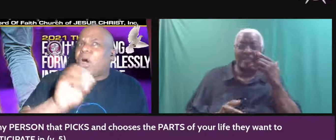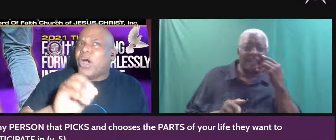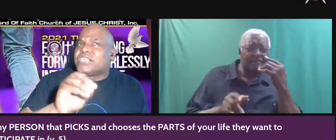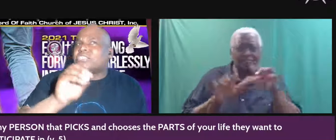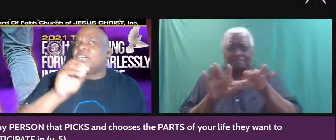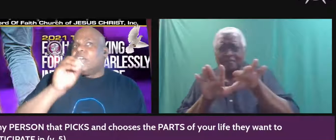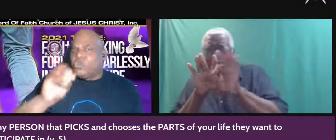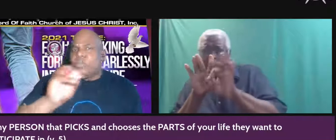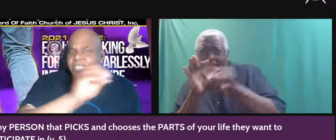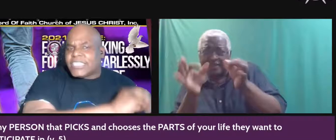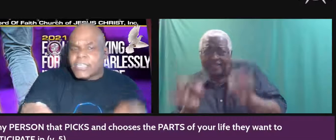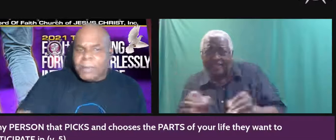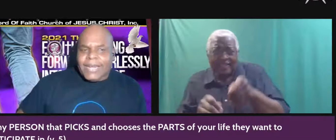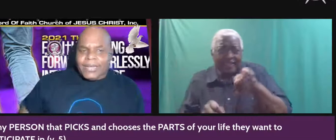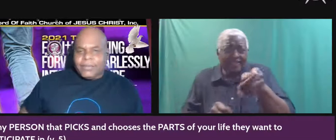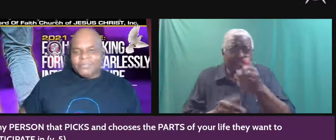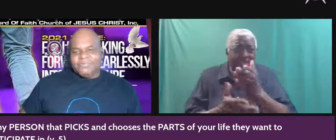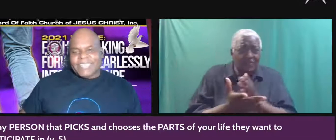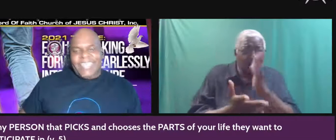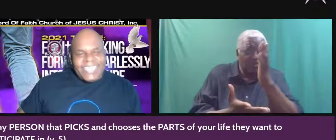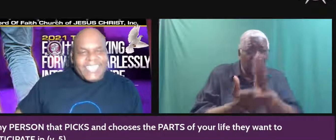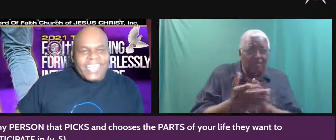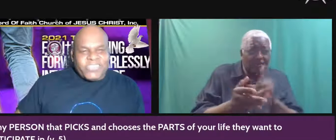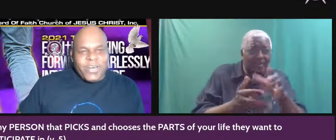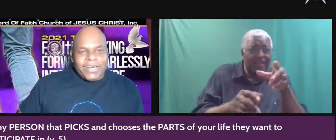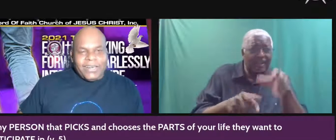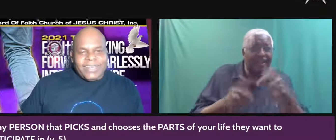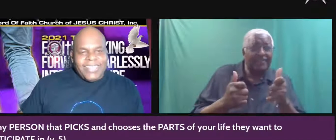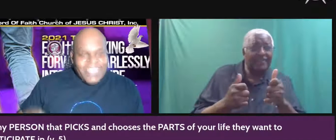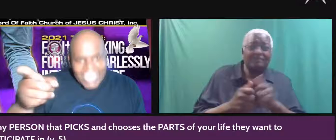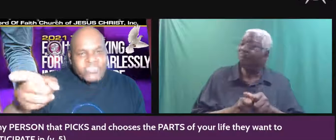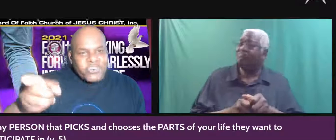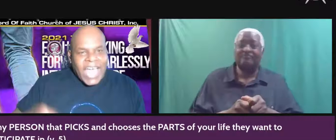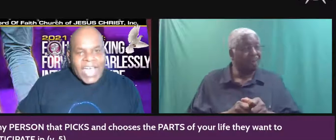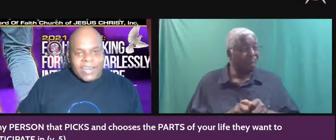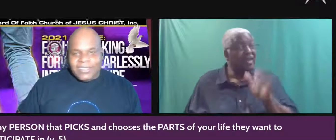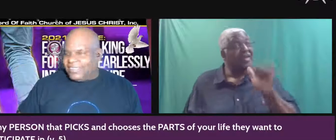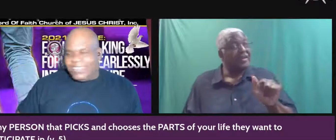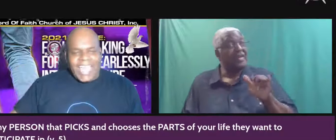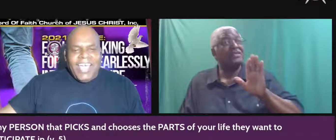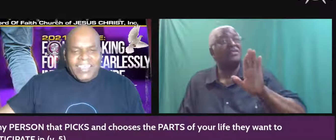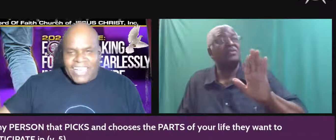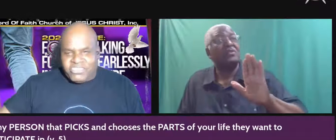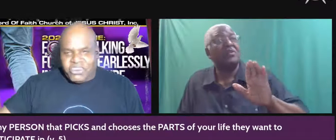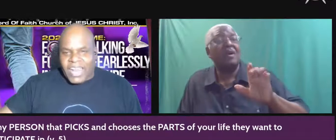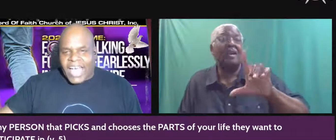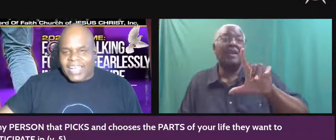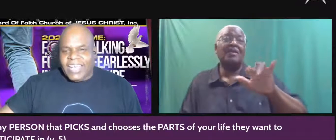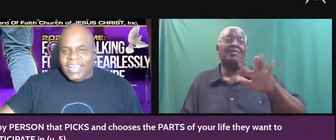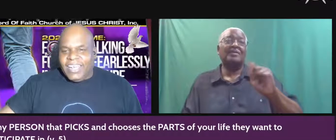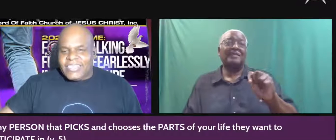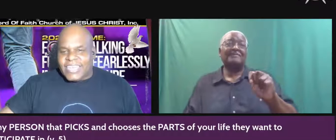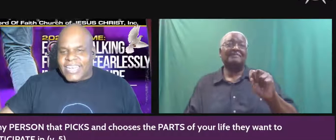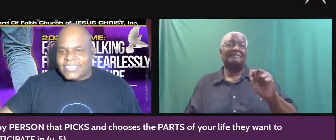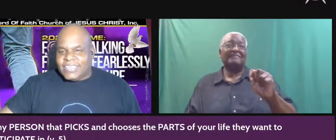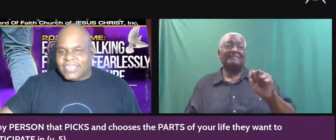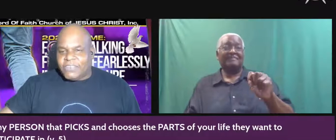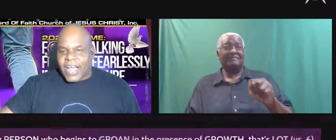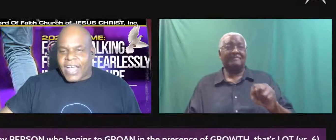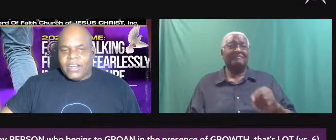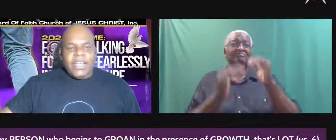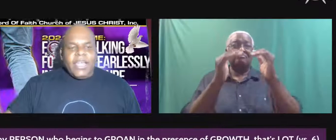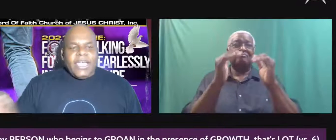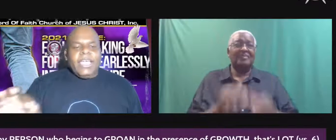choose what parts to participate in, then guess what? That's your Lot. That's your Lot. Here's the